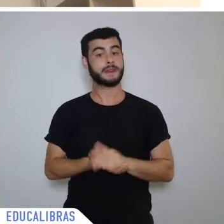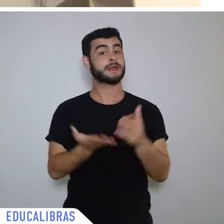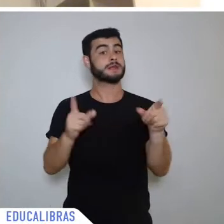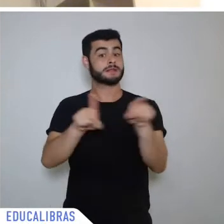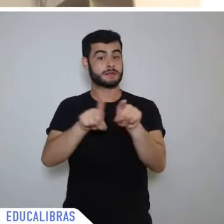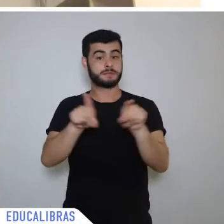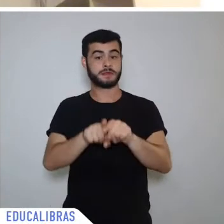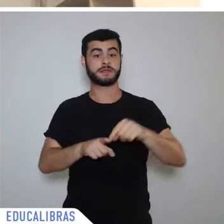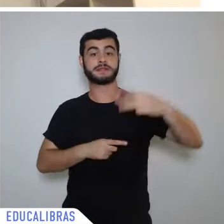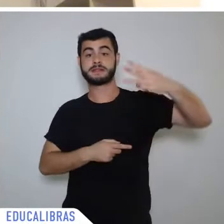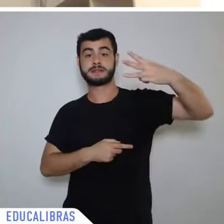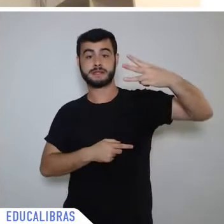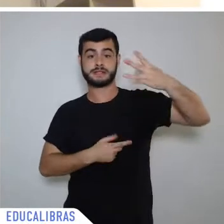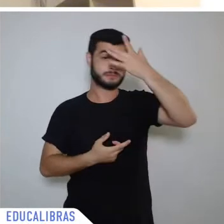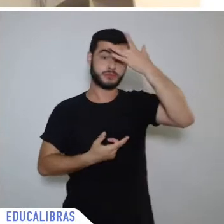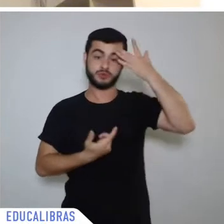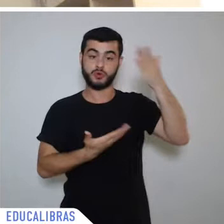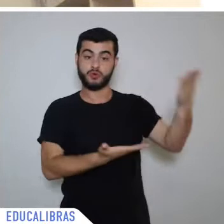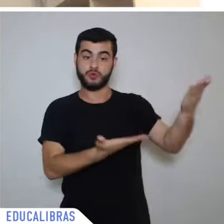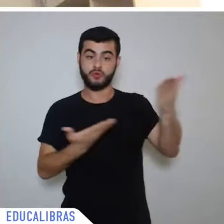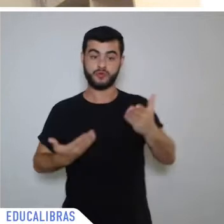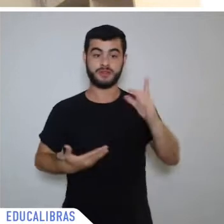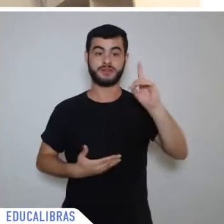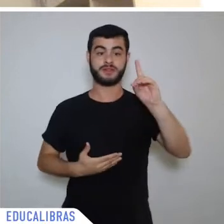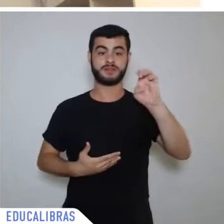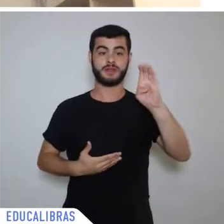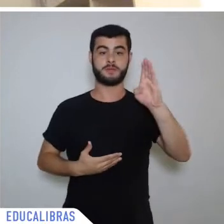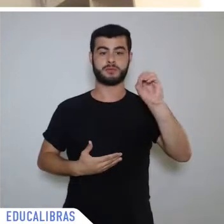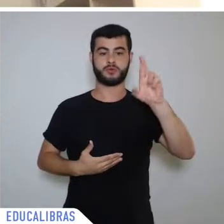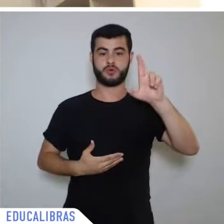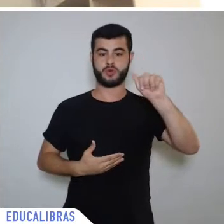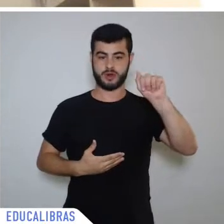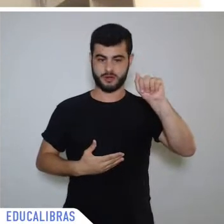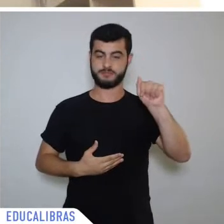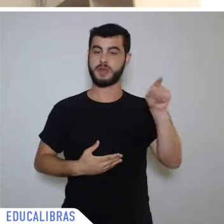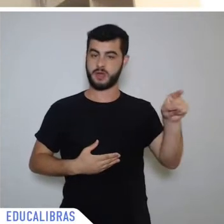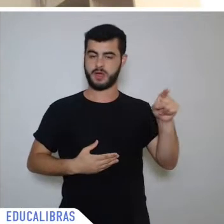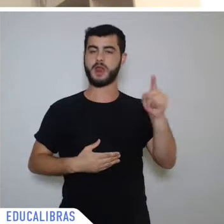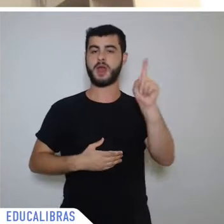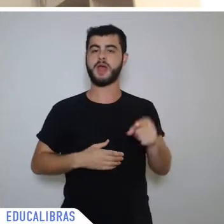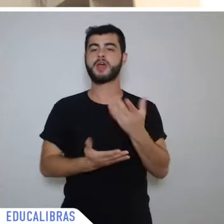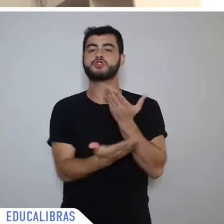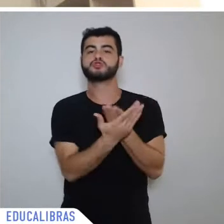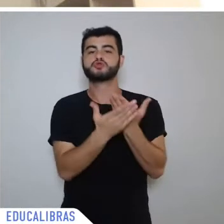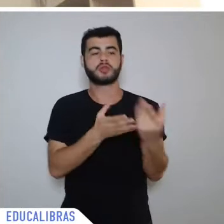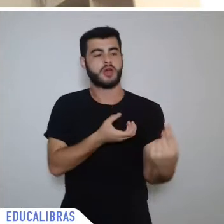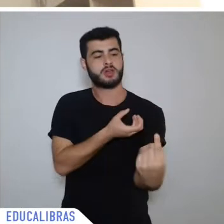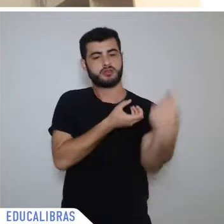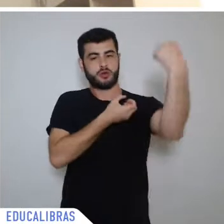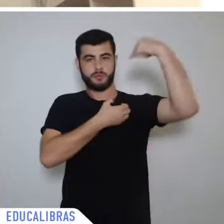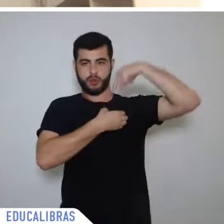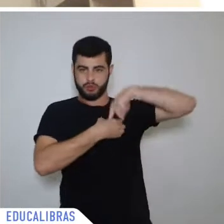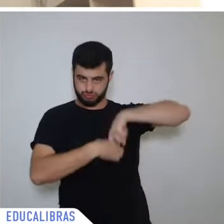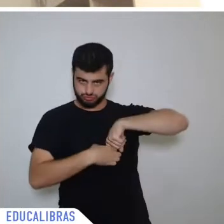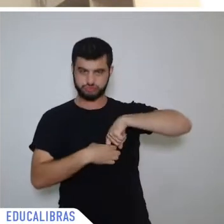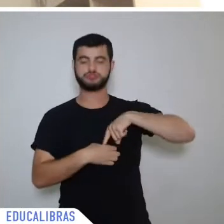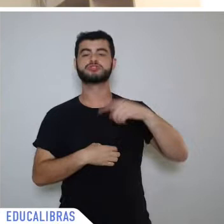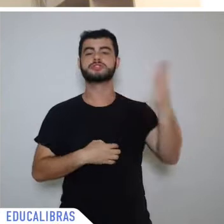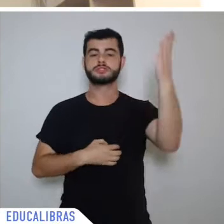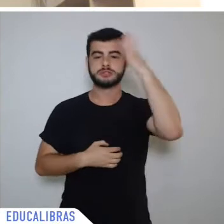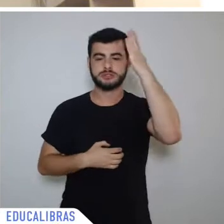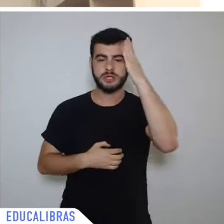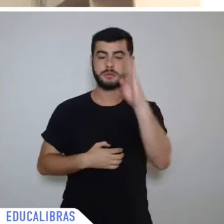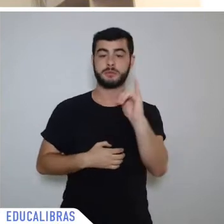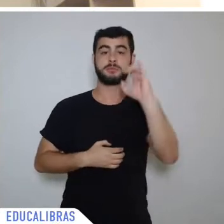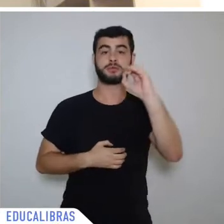She's author of the annual survey, Dossiers on Murders and Violence Against Brazilian Travestis and Transsexuals. And it's